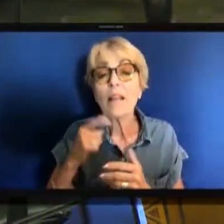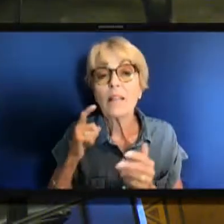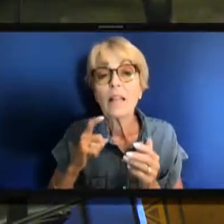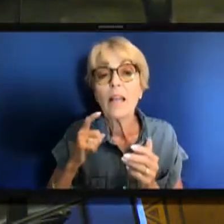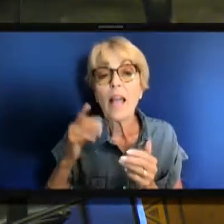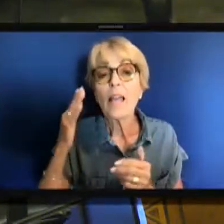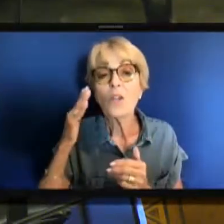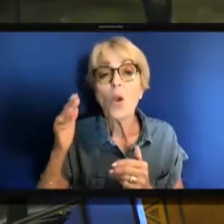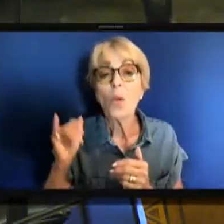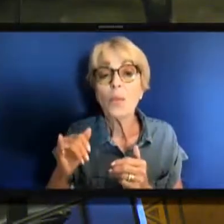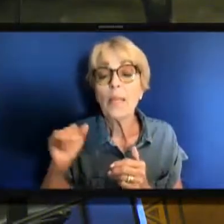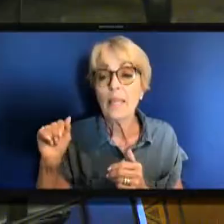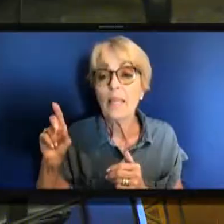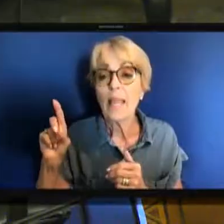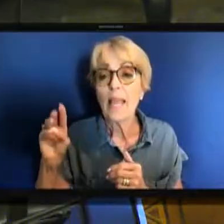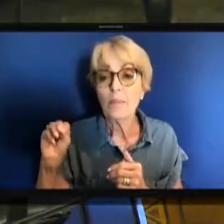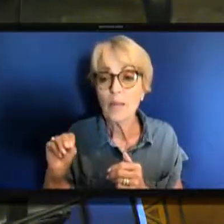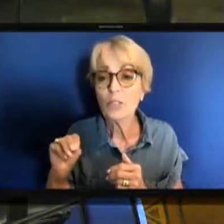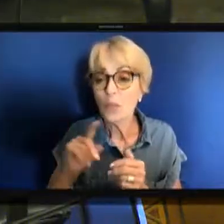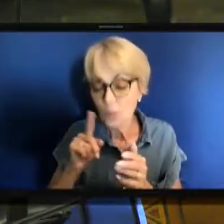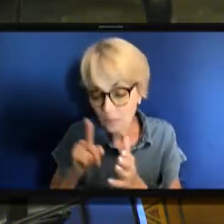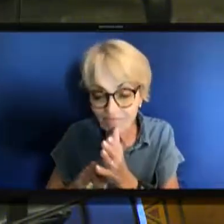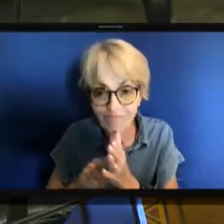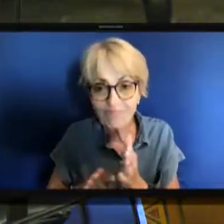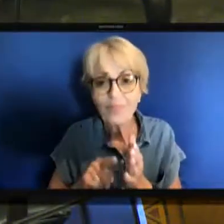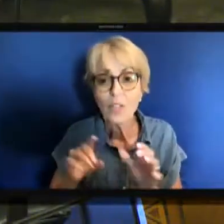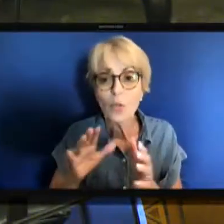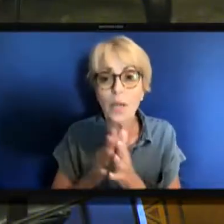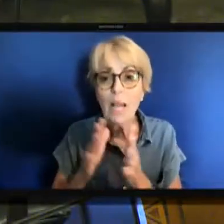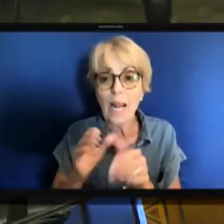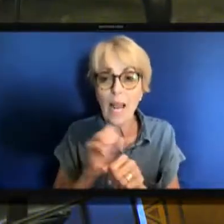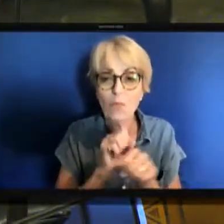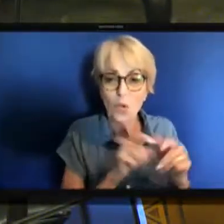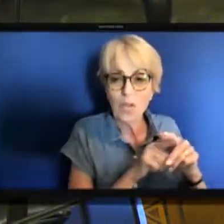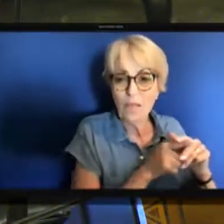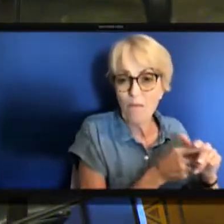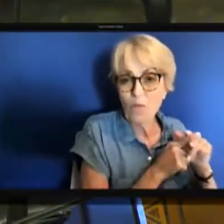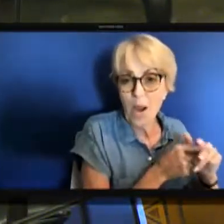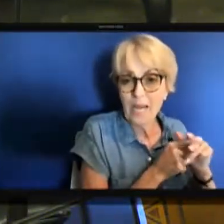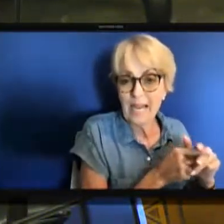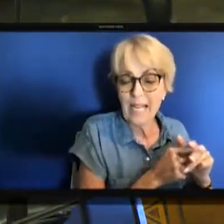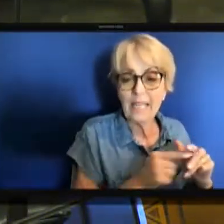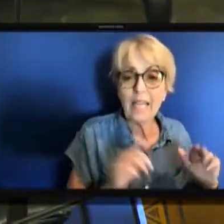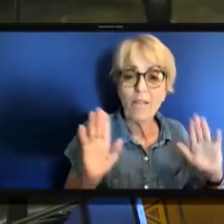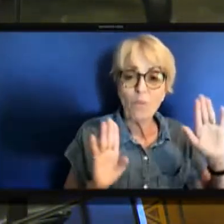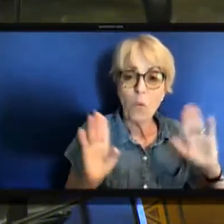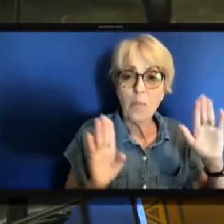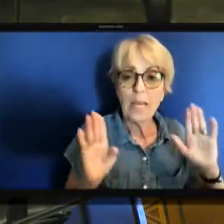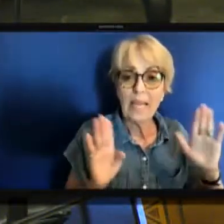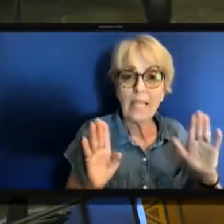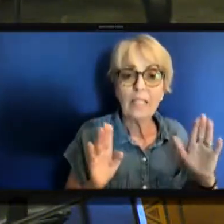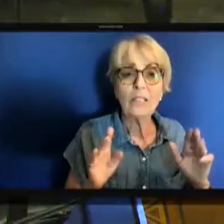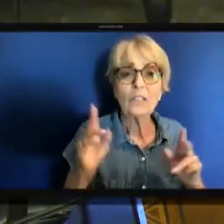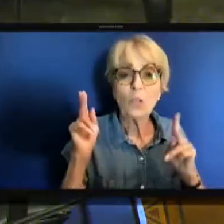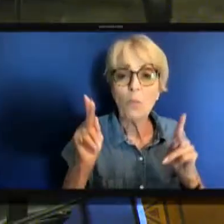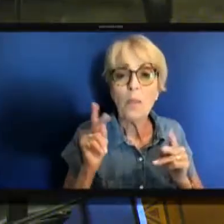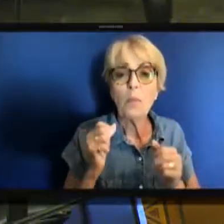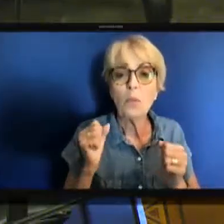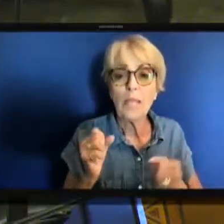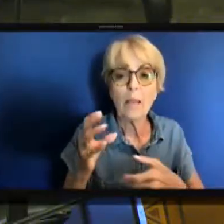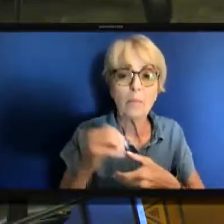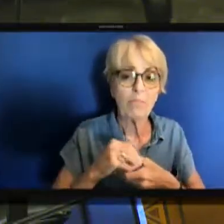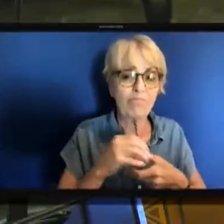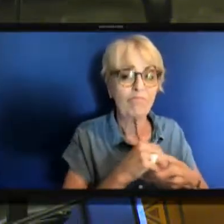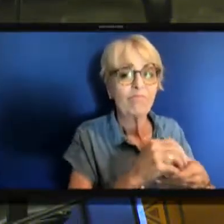actually digging into this and doing a lot of work on the front end of bidding to get people into the room, to better